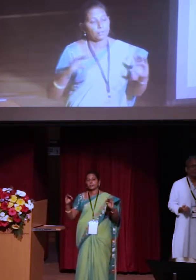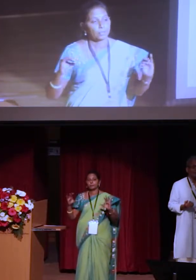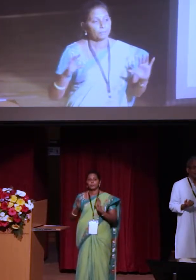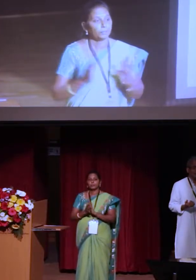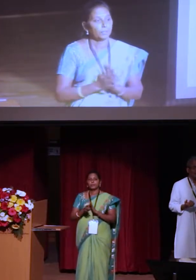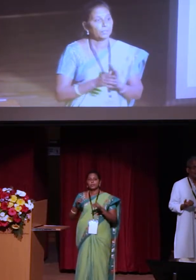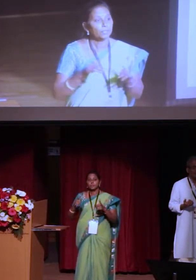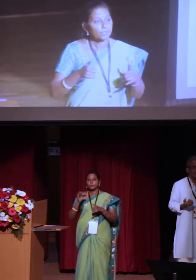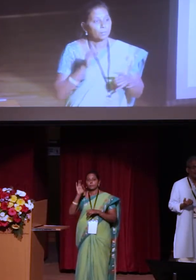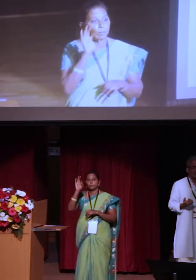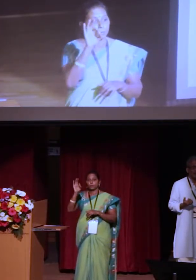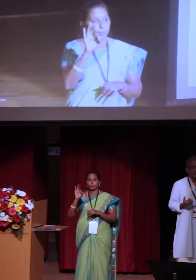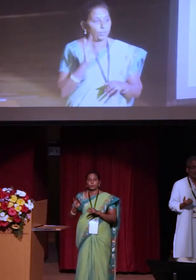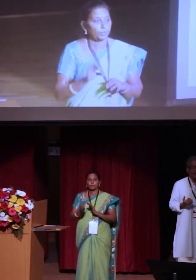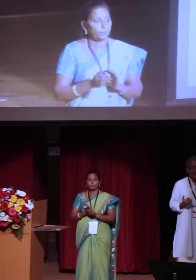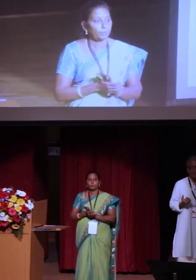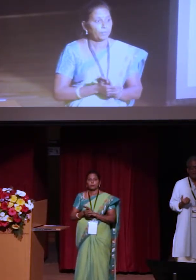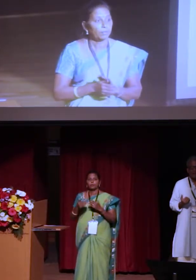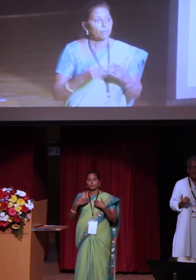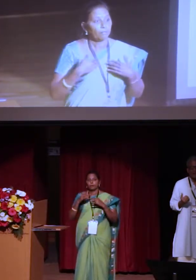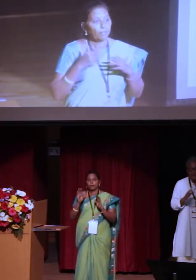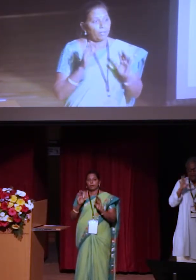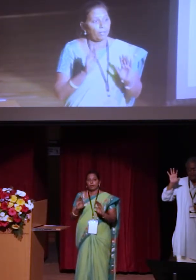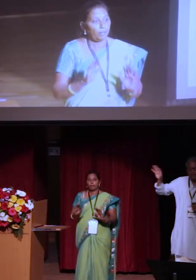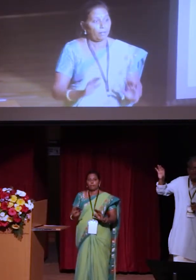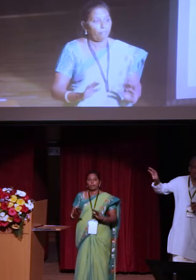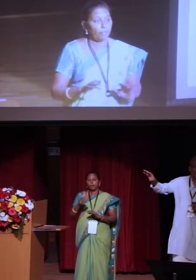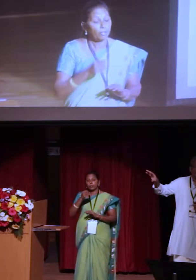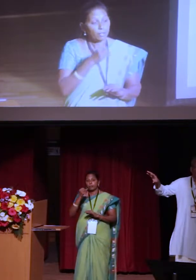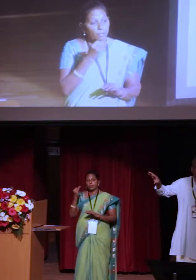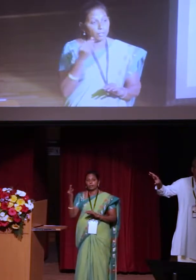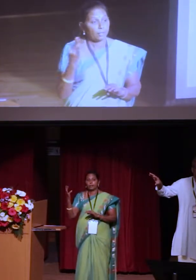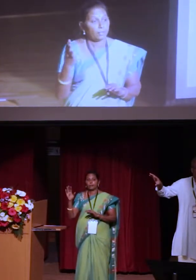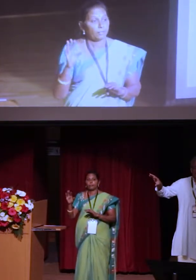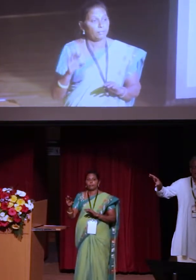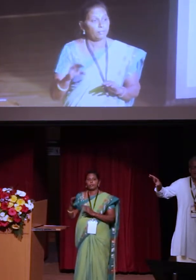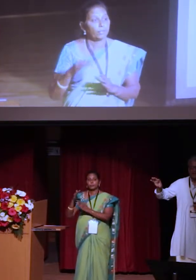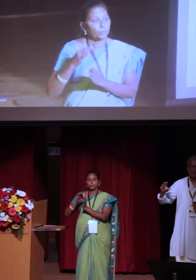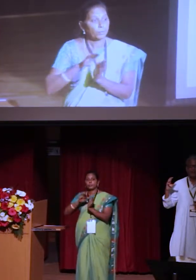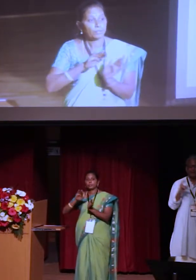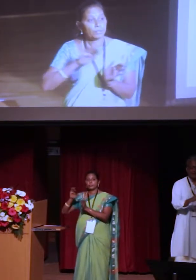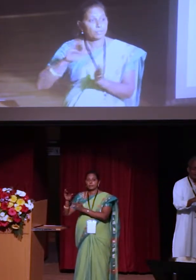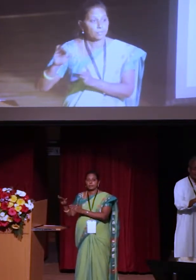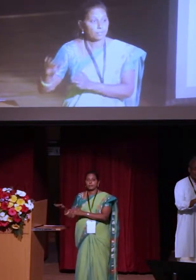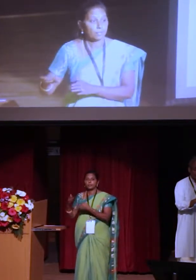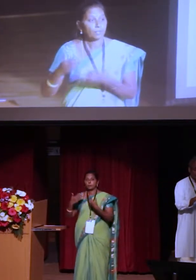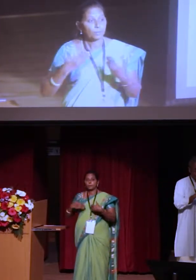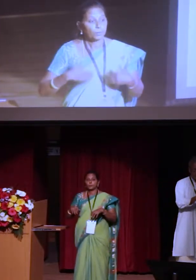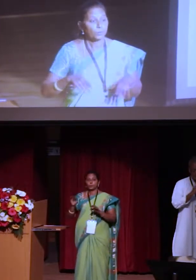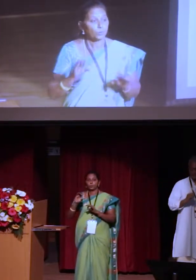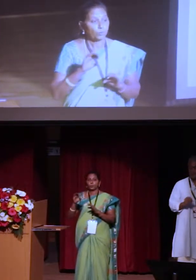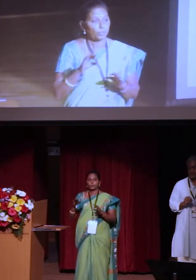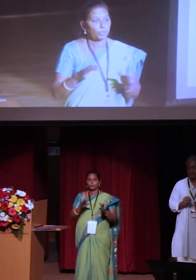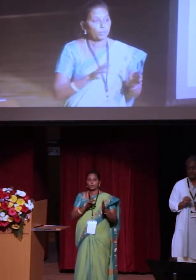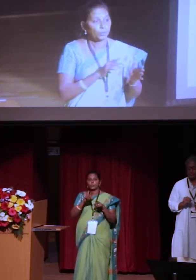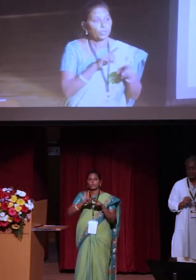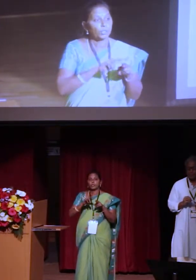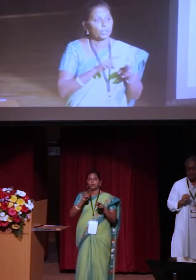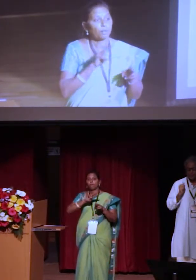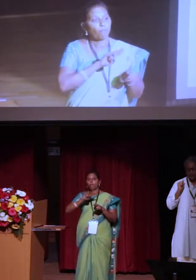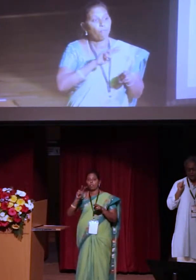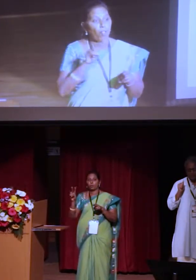are extremely important. And we have kind of put that aside in our pursuit of utilitarian